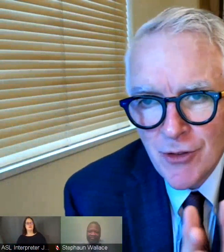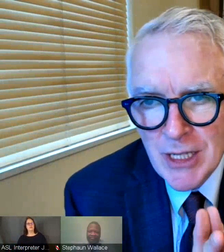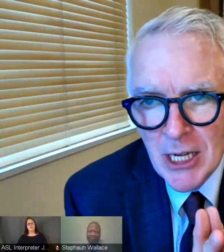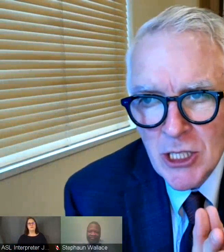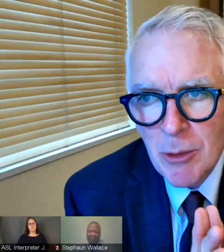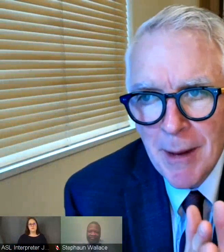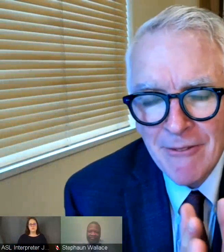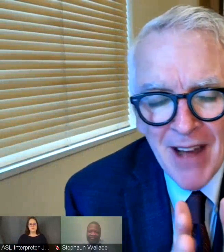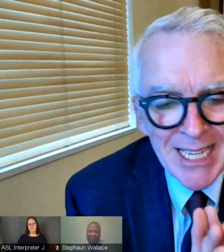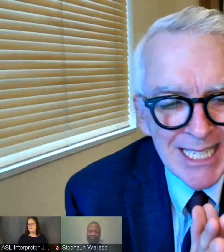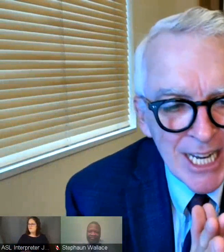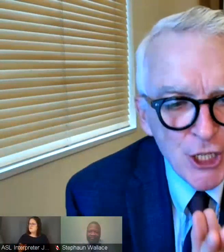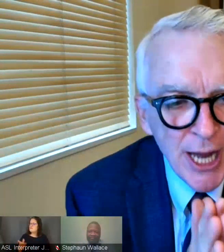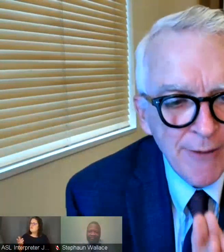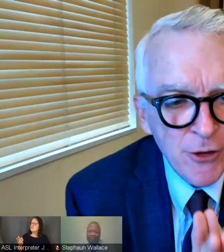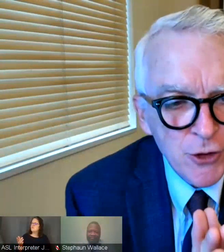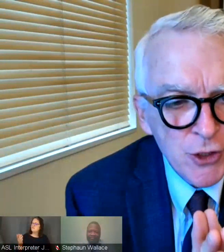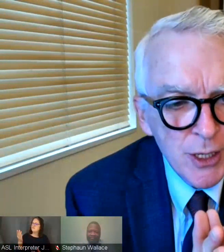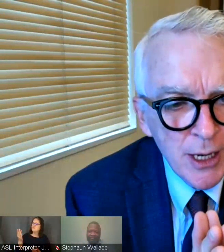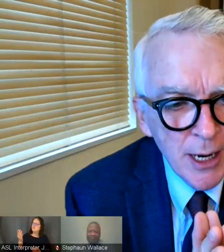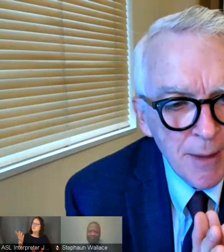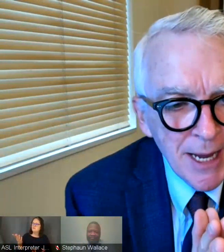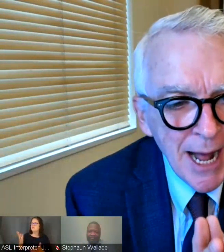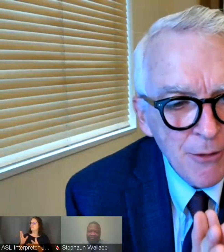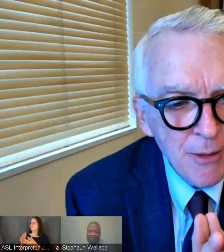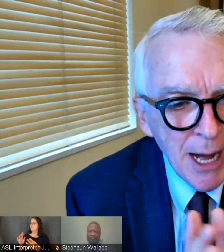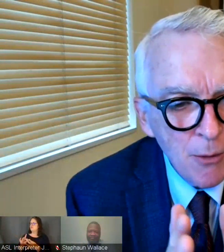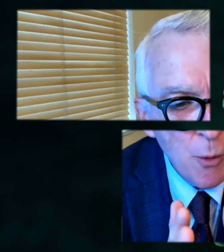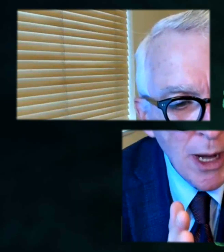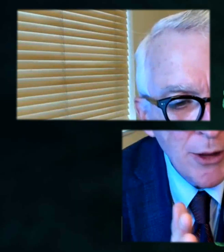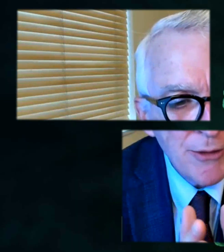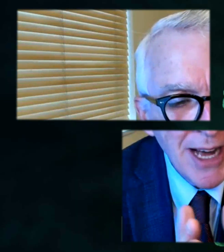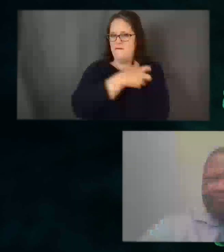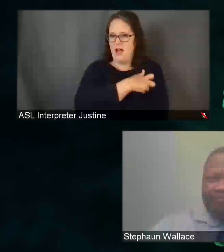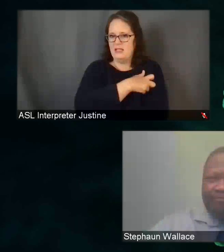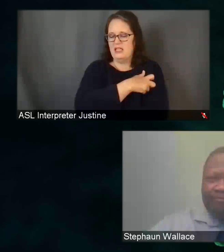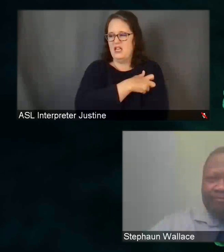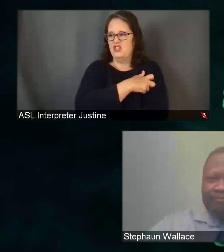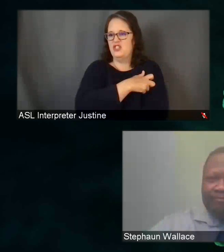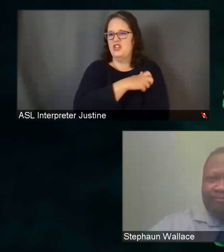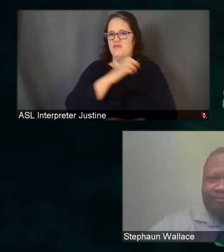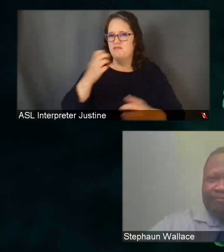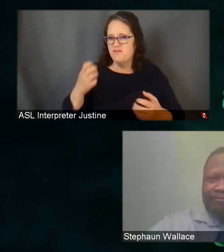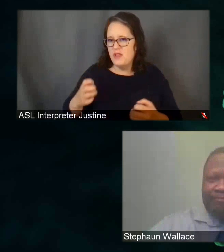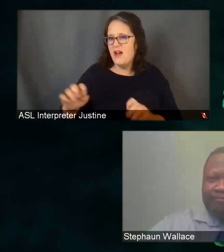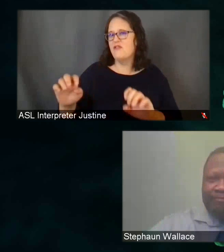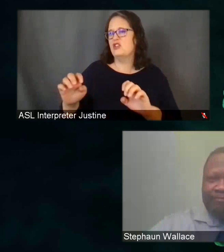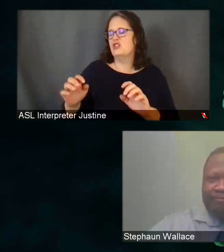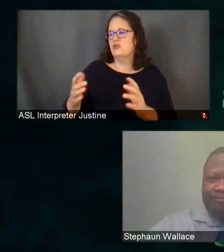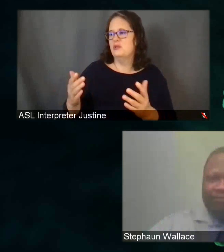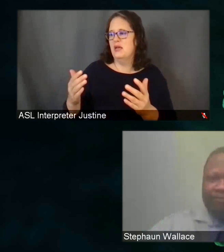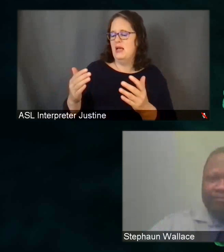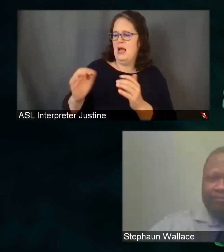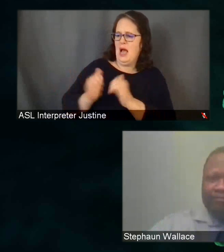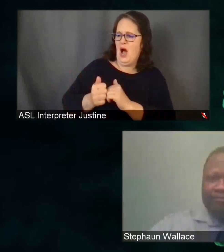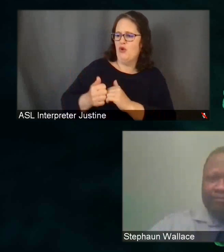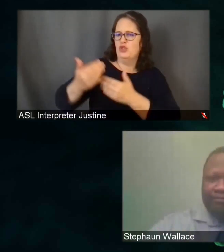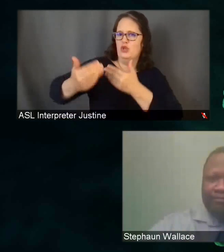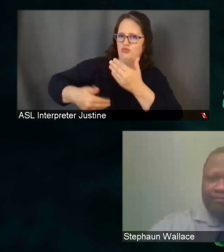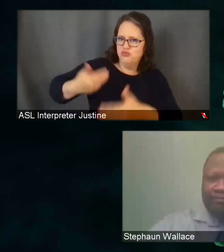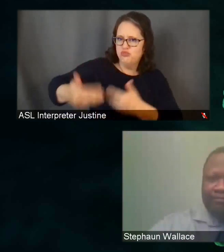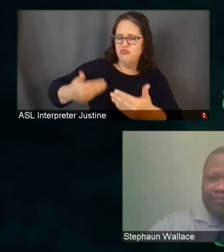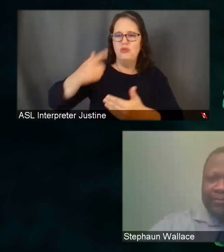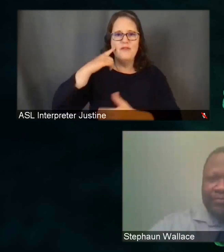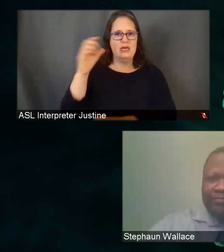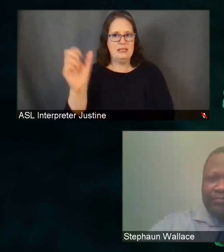Stefan, tell us a little bit about vaccination efforts and how well the vaccination effort is going in Seattle and